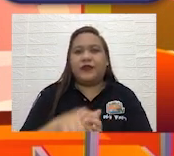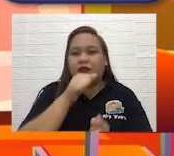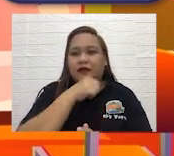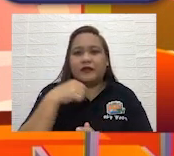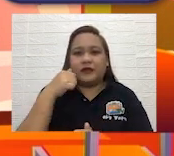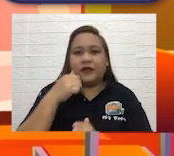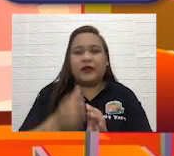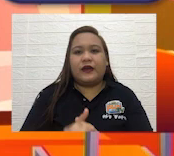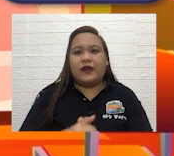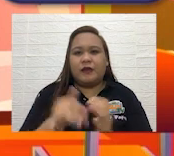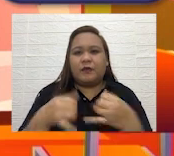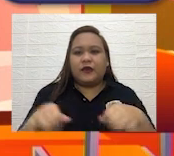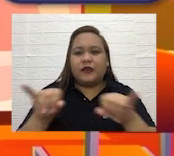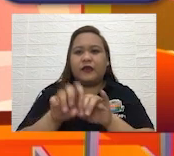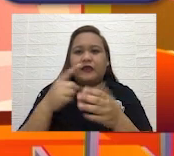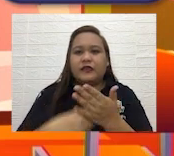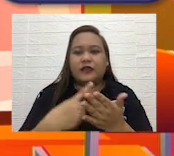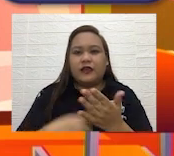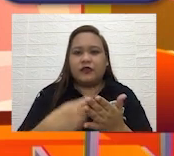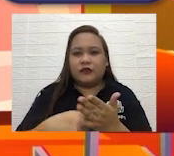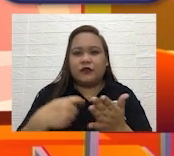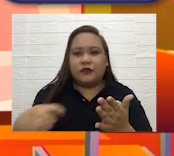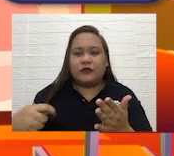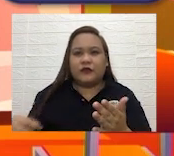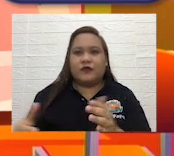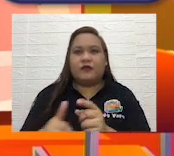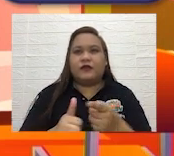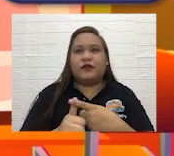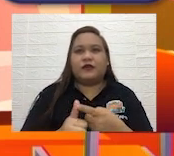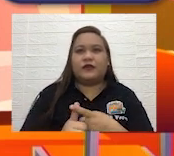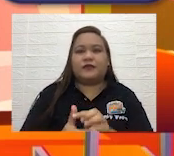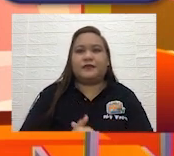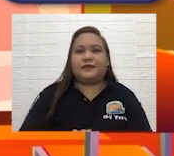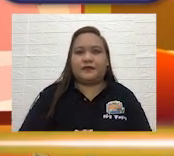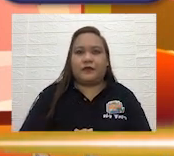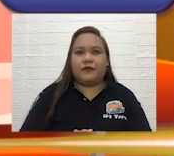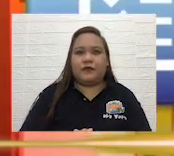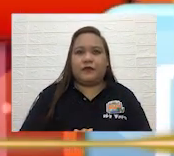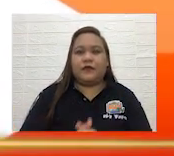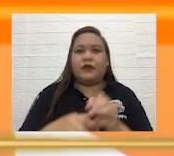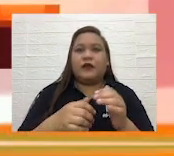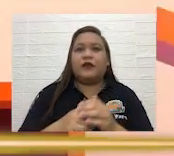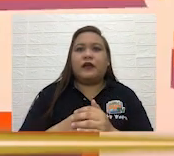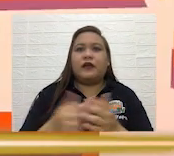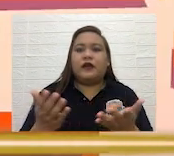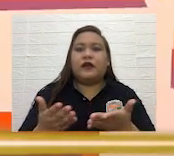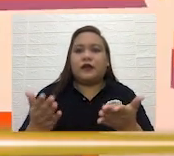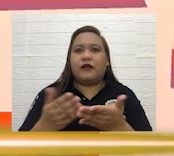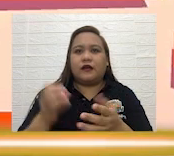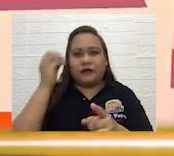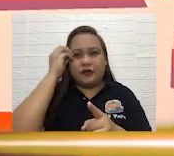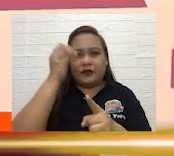safety. Before we proceed with our lesson, let us list our objective first.